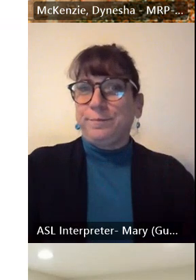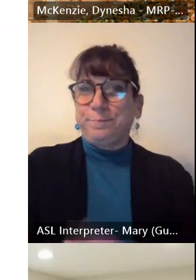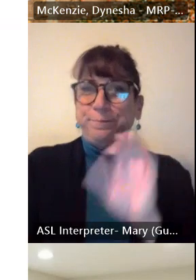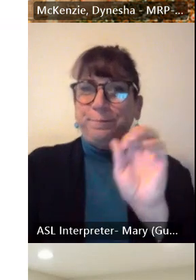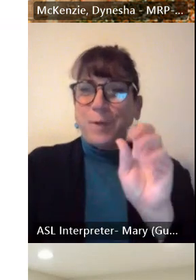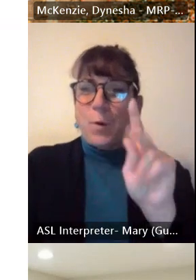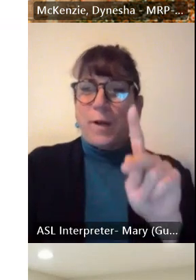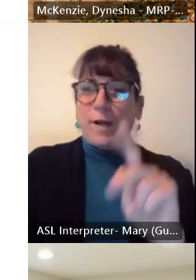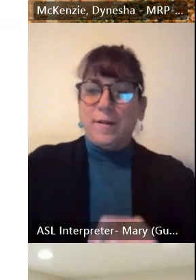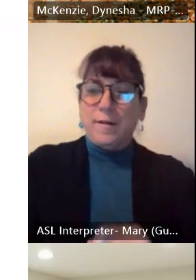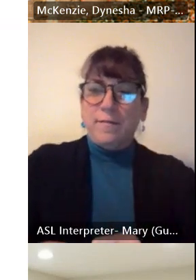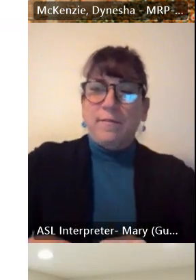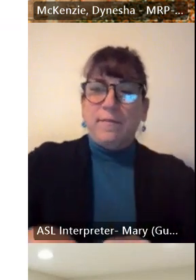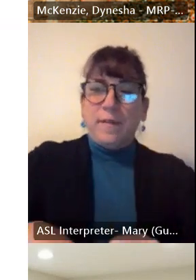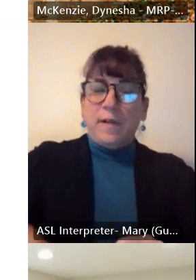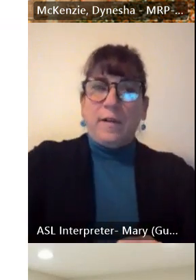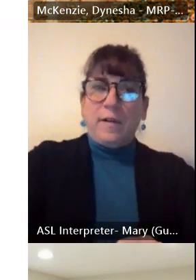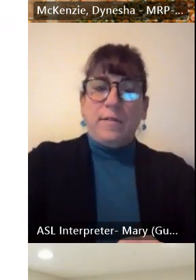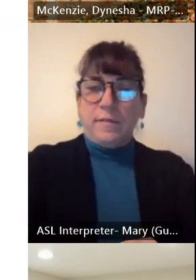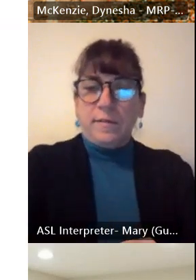Okay.